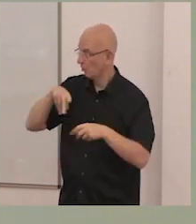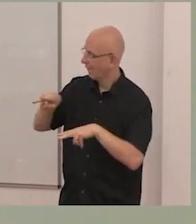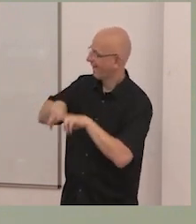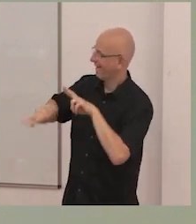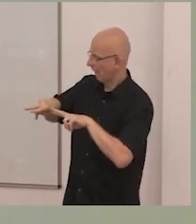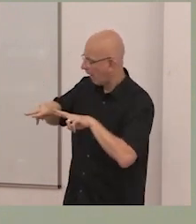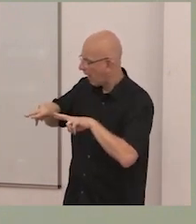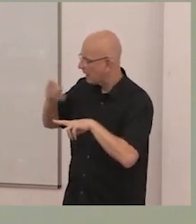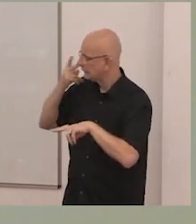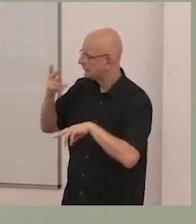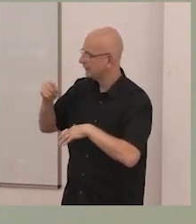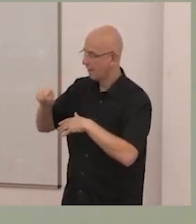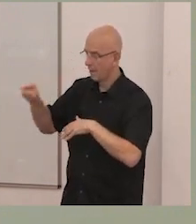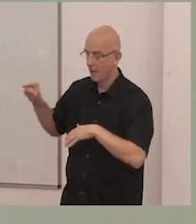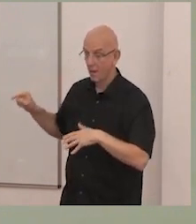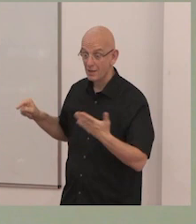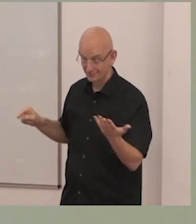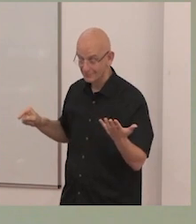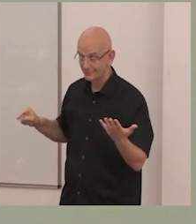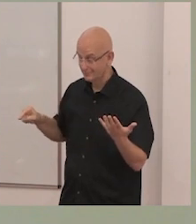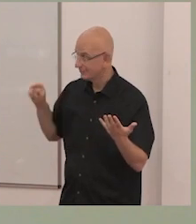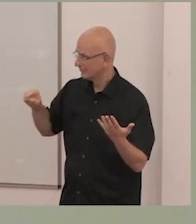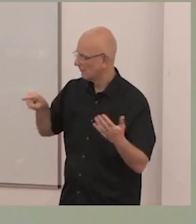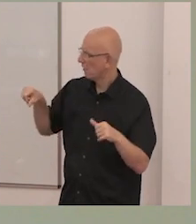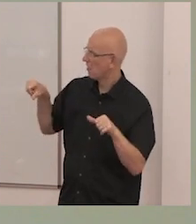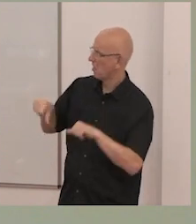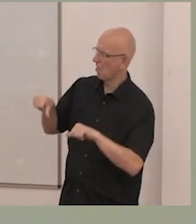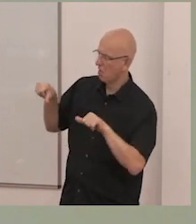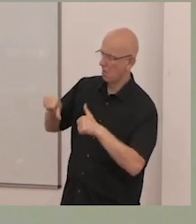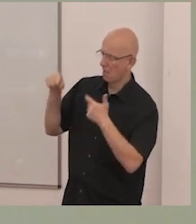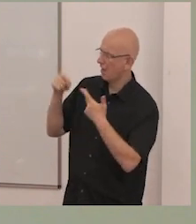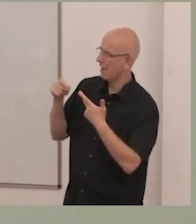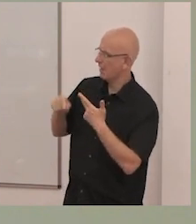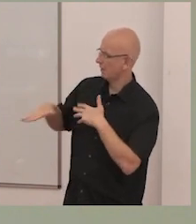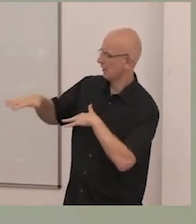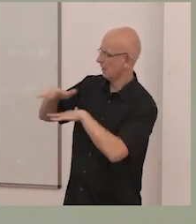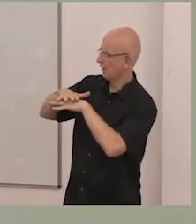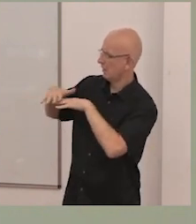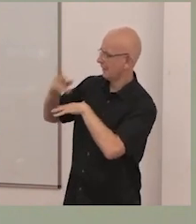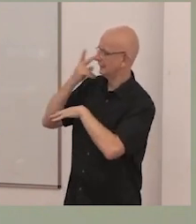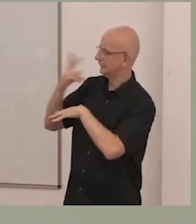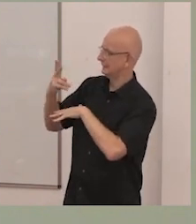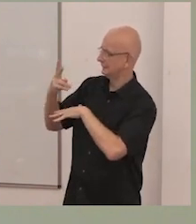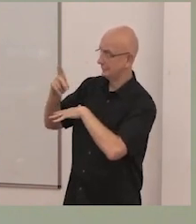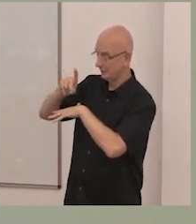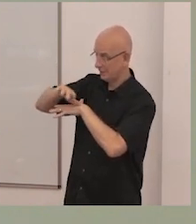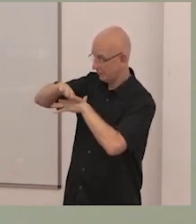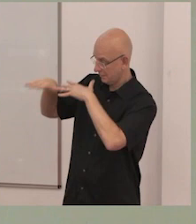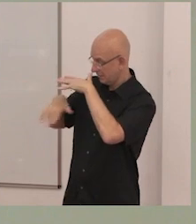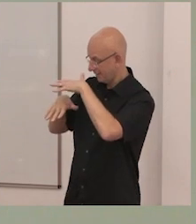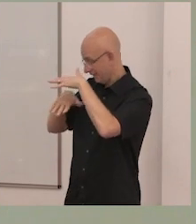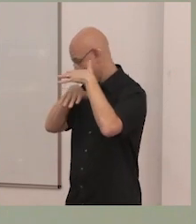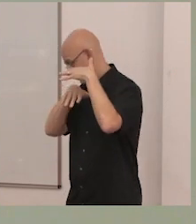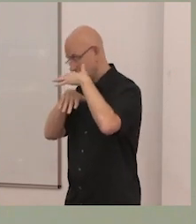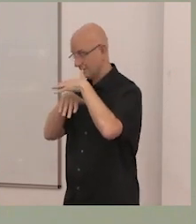negative things are in the surface. This is what democracy brings first. It's not hidden